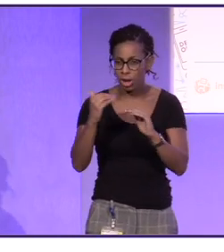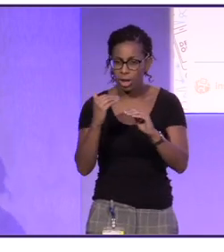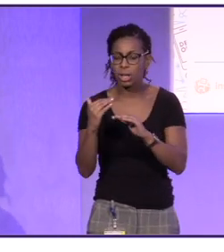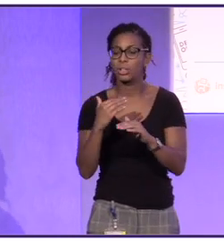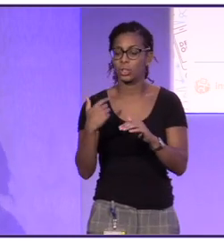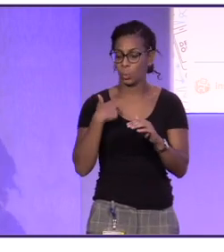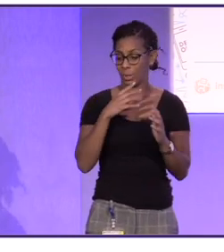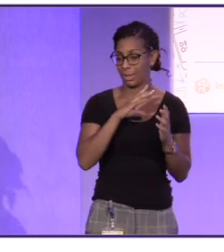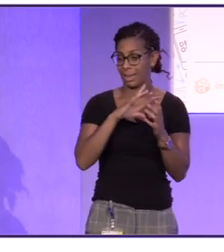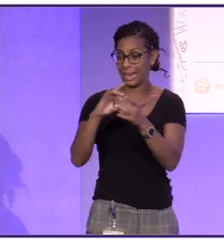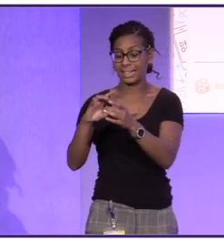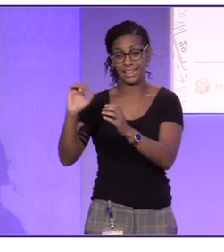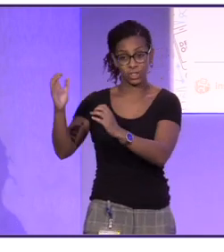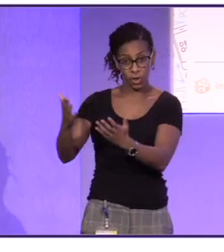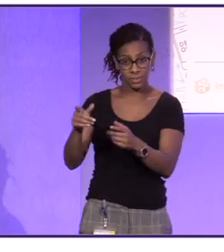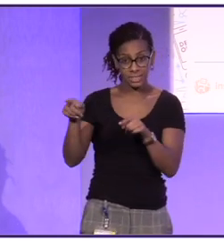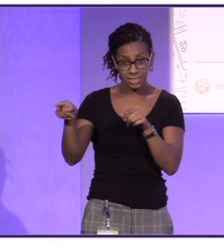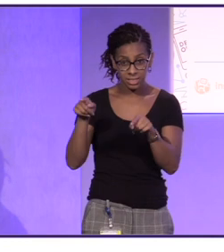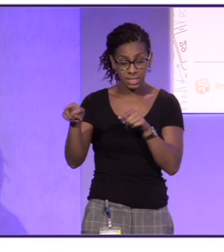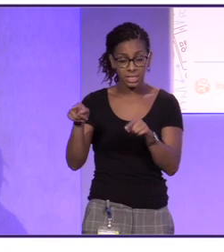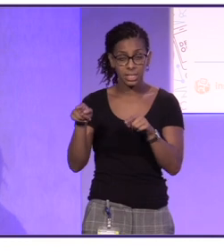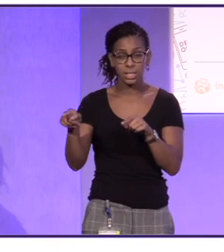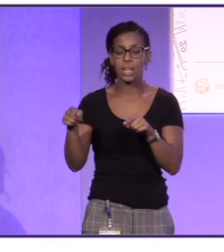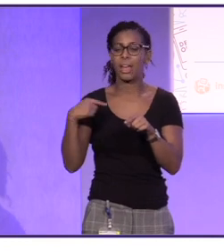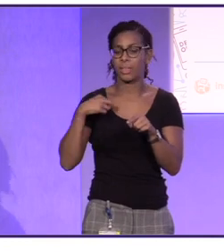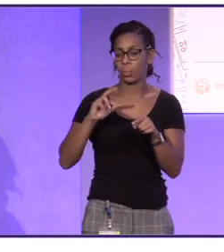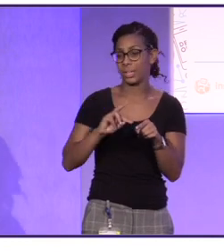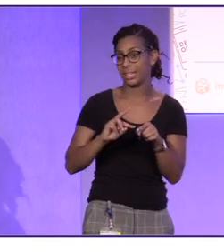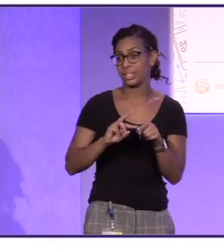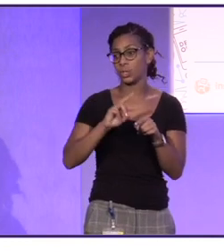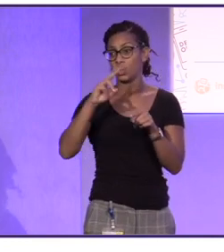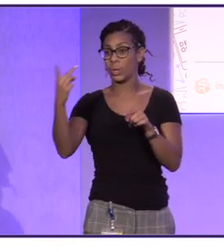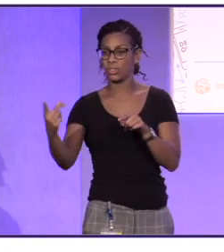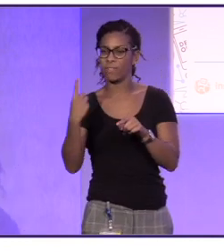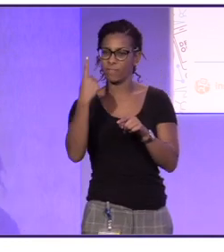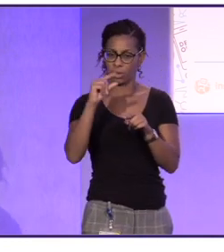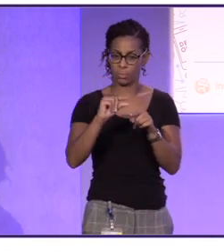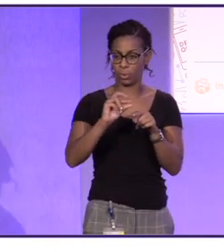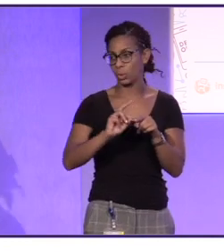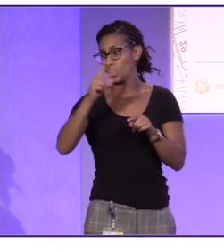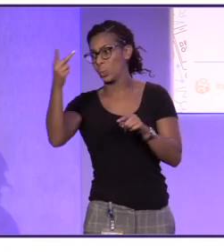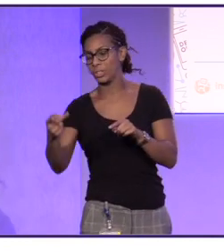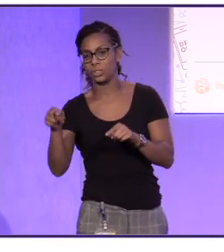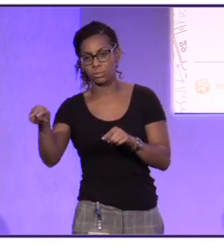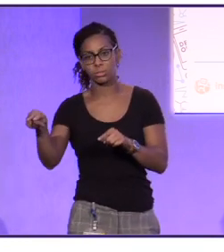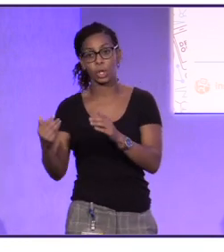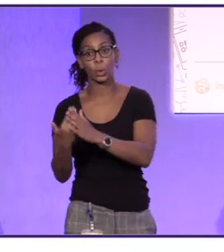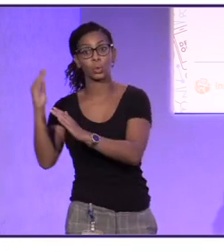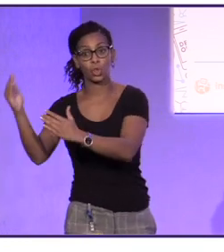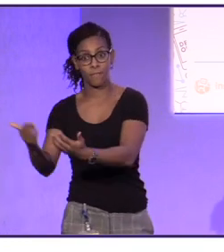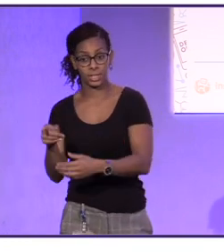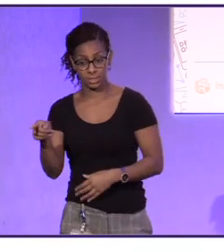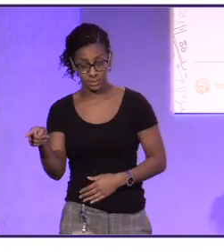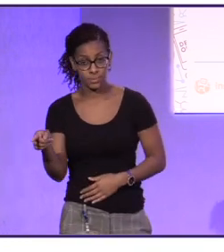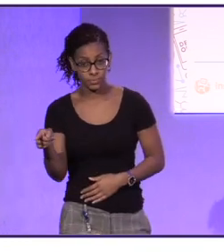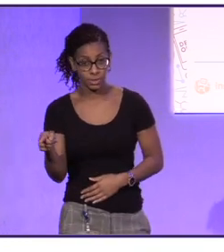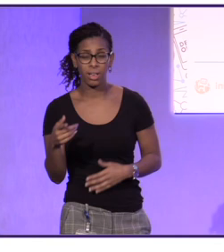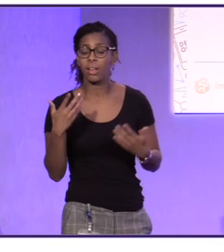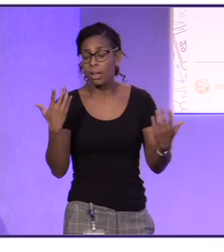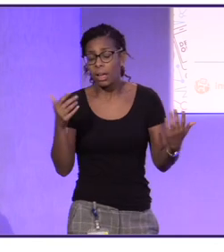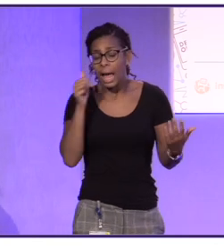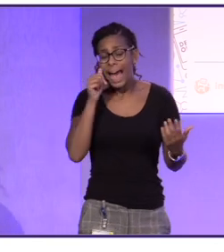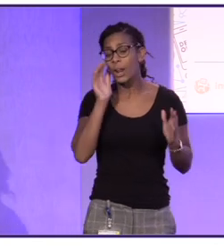that we connected to the service, and then we switched over the first component to this new service. And yes, this is ridiculously